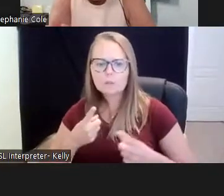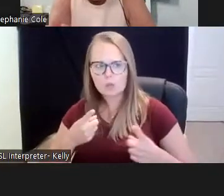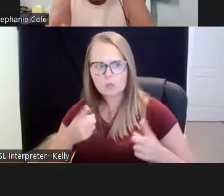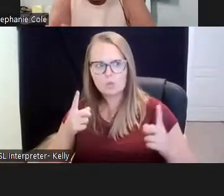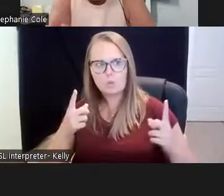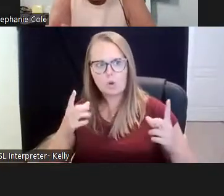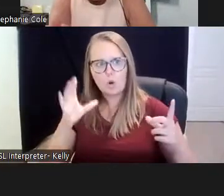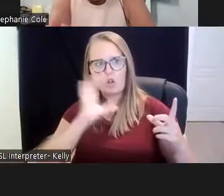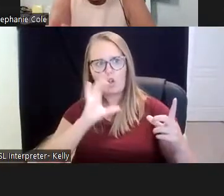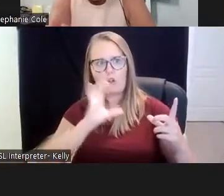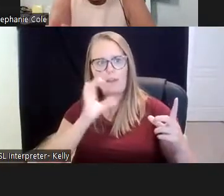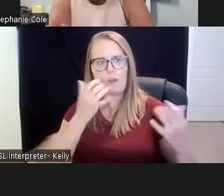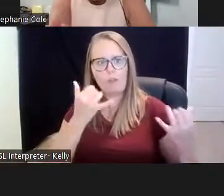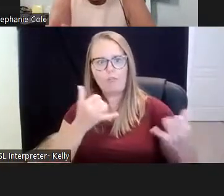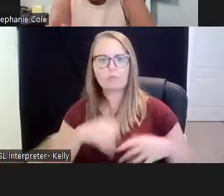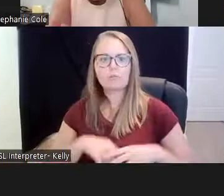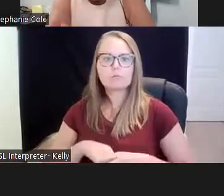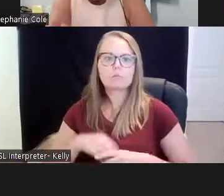currently?